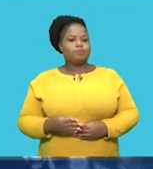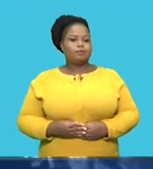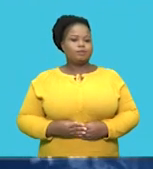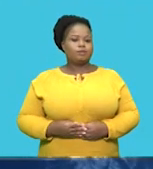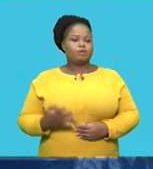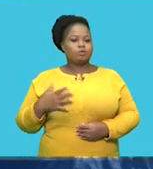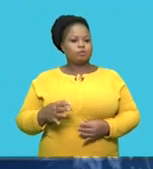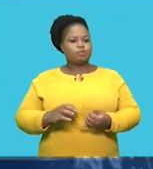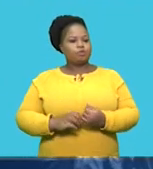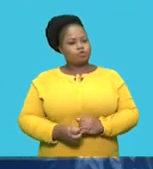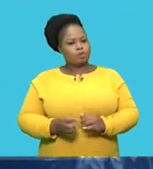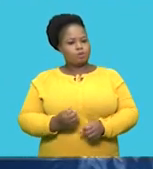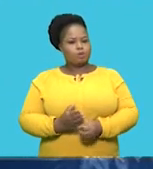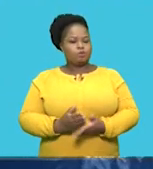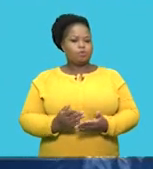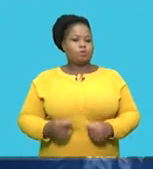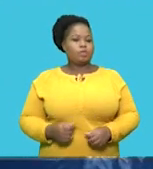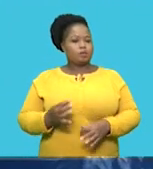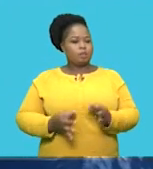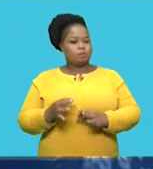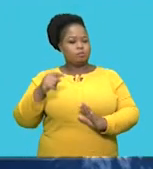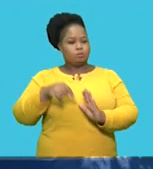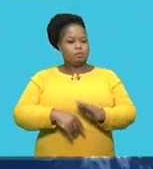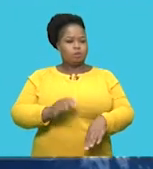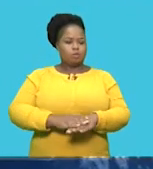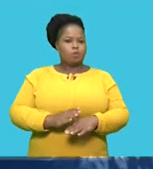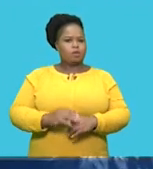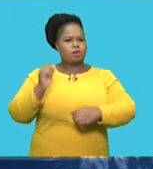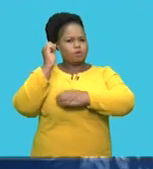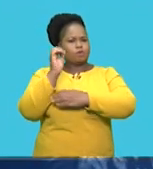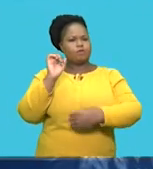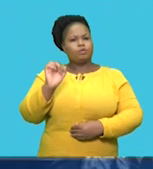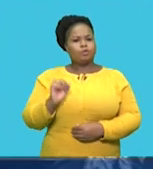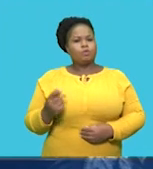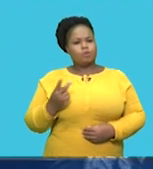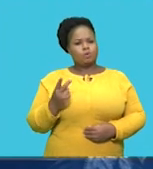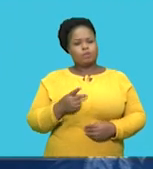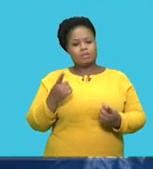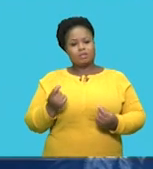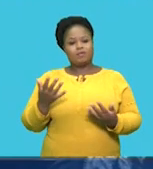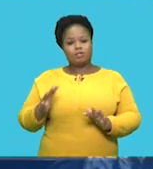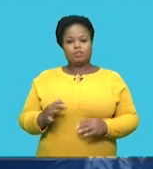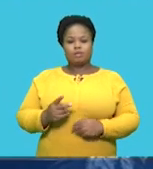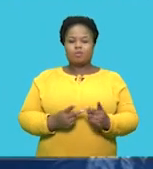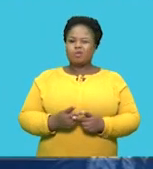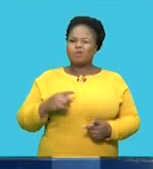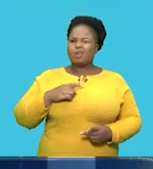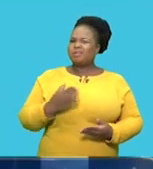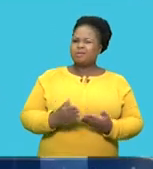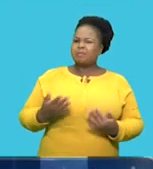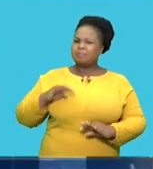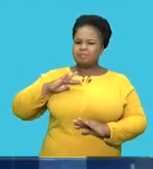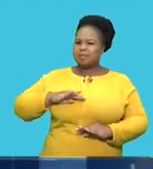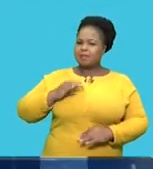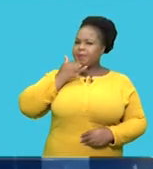ene le go fana ka moralo wa dipetho tseo kantoro e ntseng e di fuputsa tsa nyewe tatelong ya go se kgotsofala ga